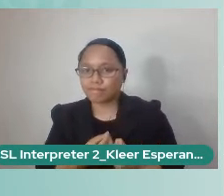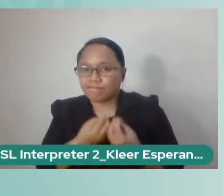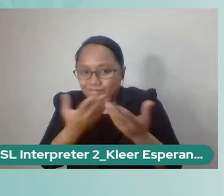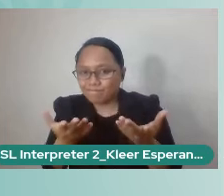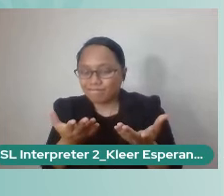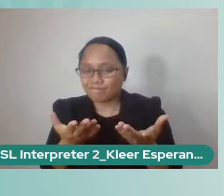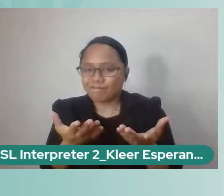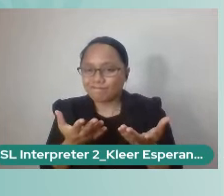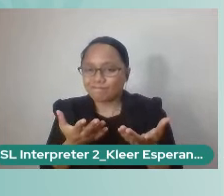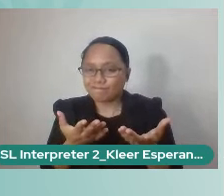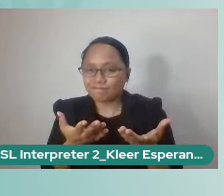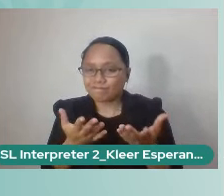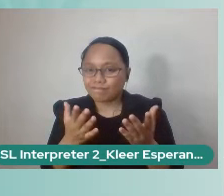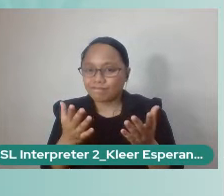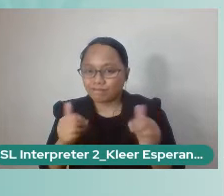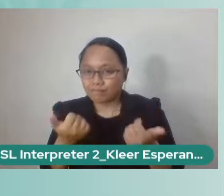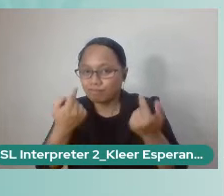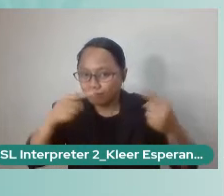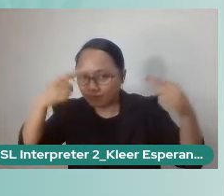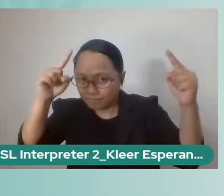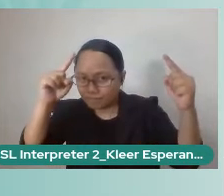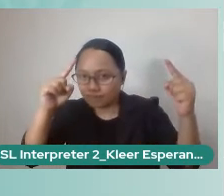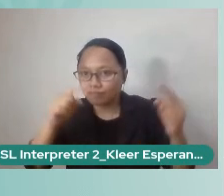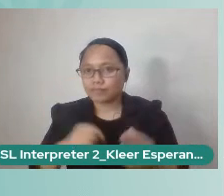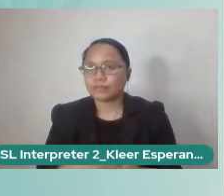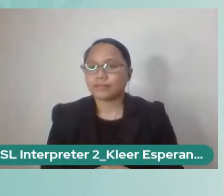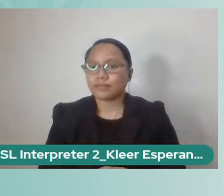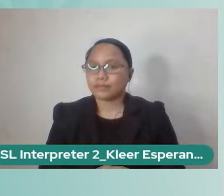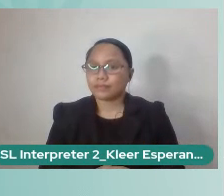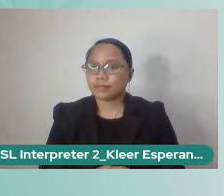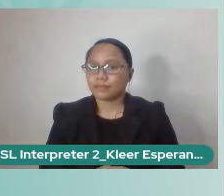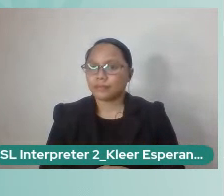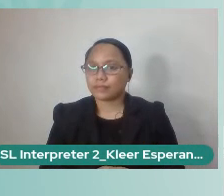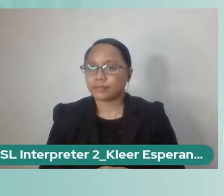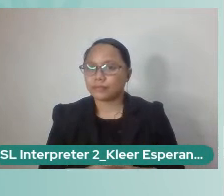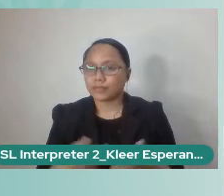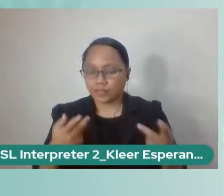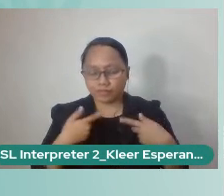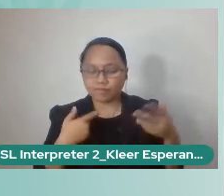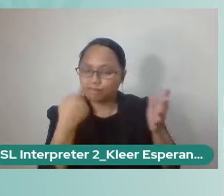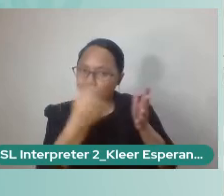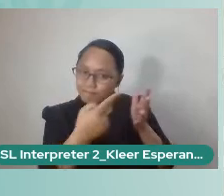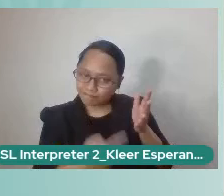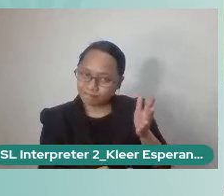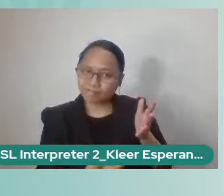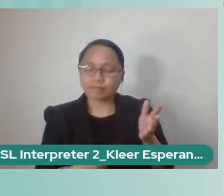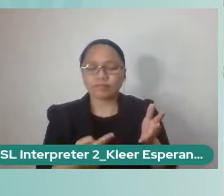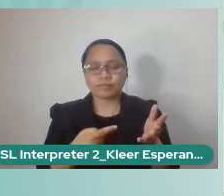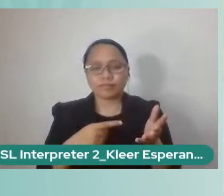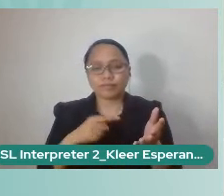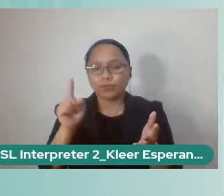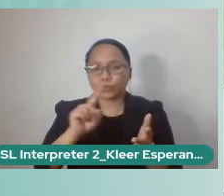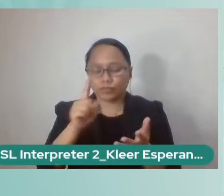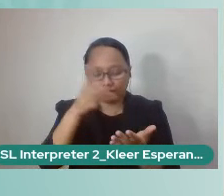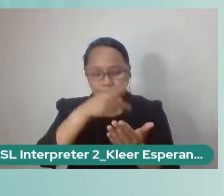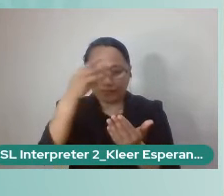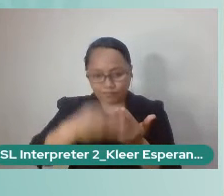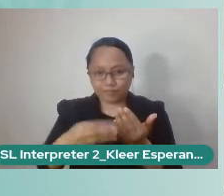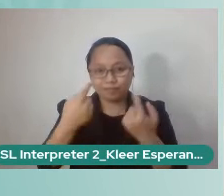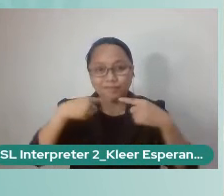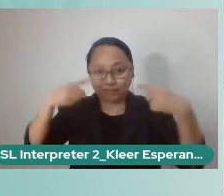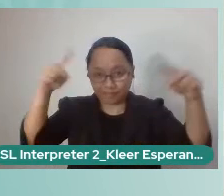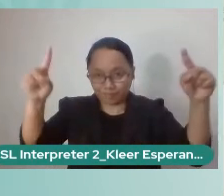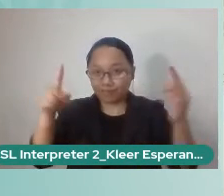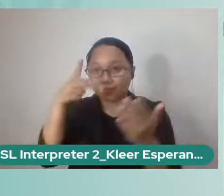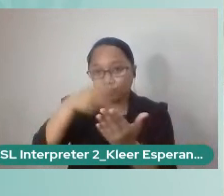technology for cervical cancer prevention, and identify challenges and the success factors in this process. So we